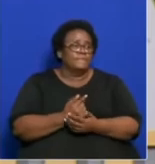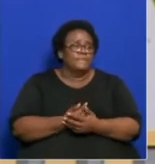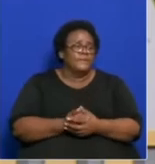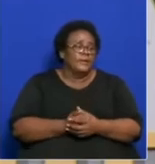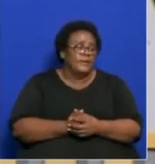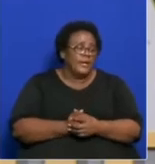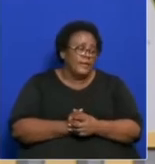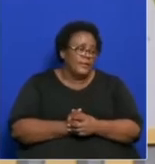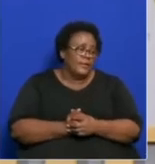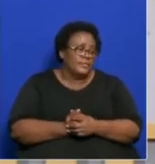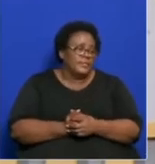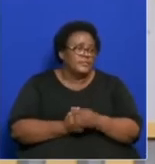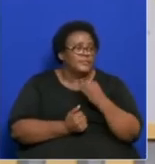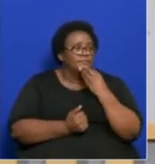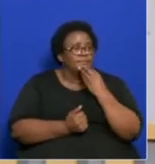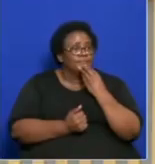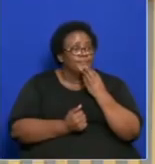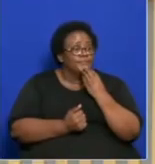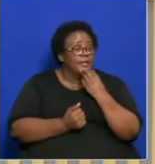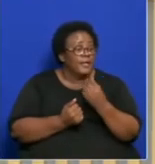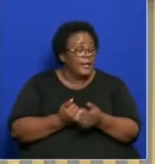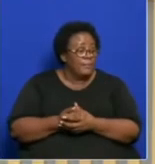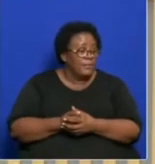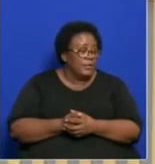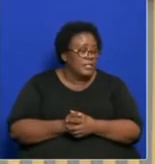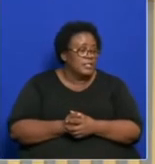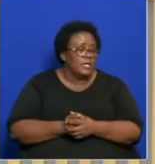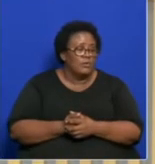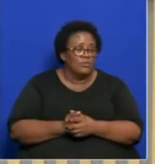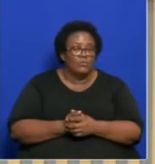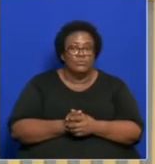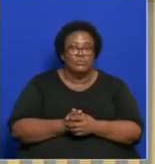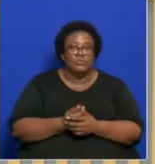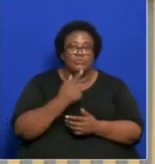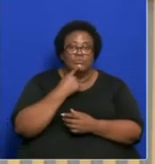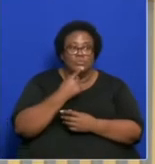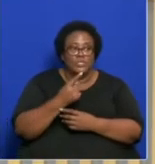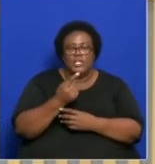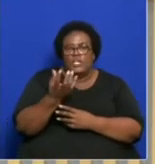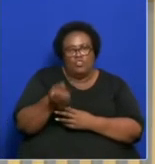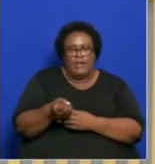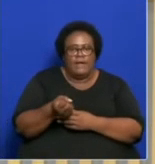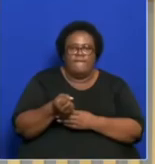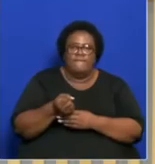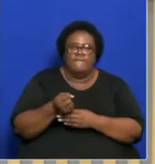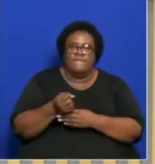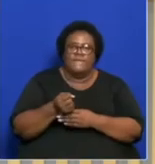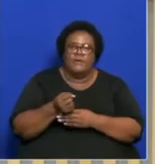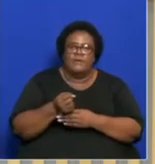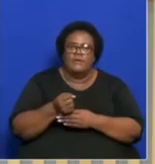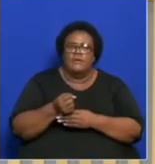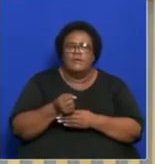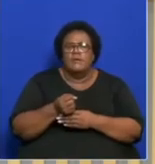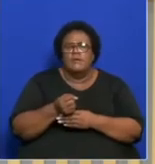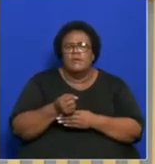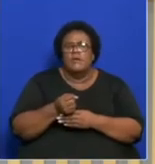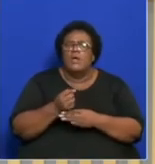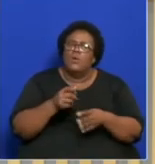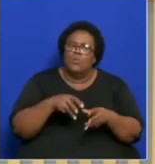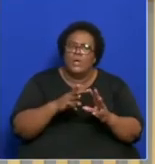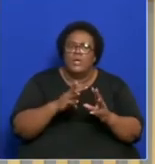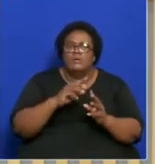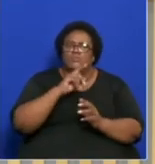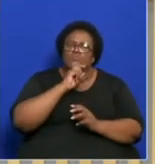they do not have a function that they use, that is used, right, to create